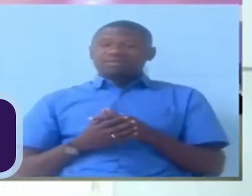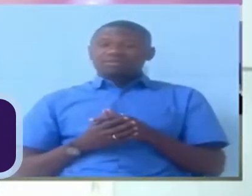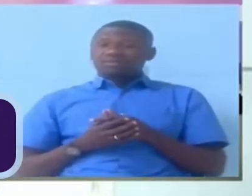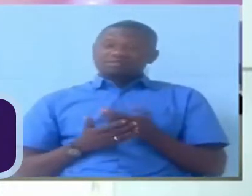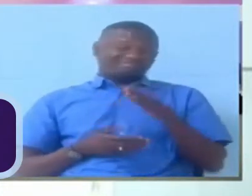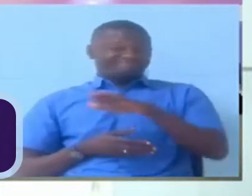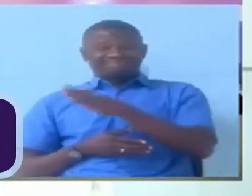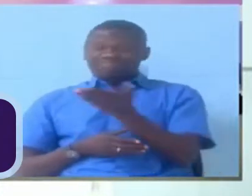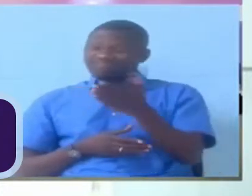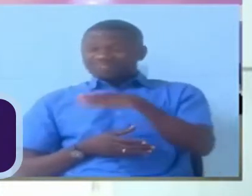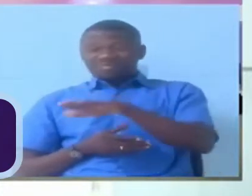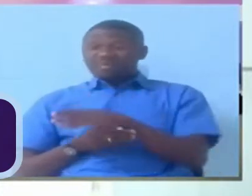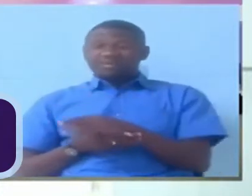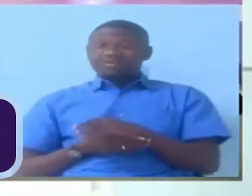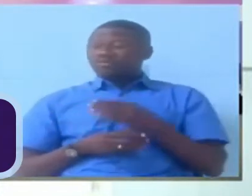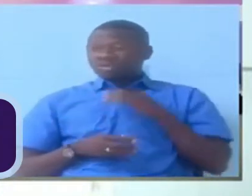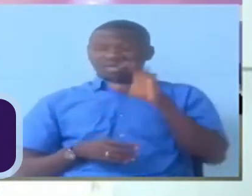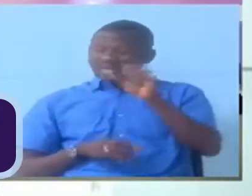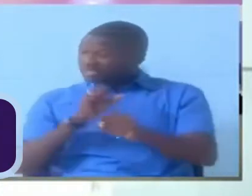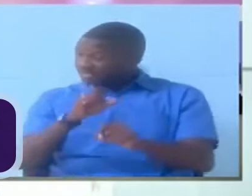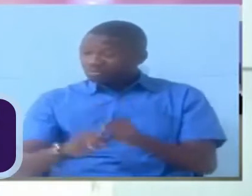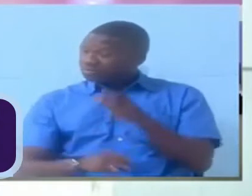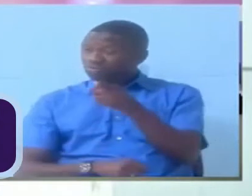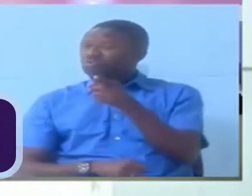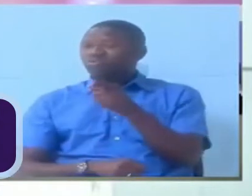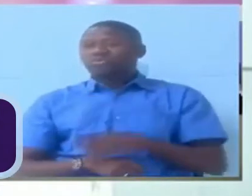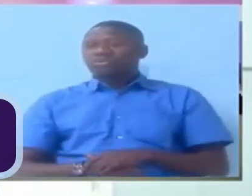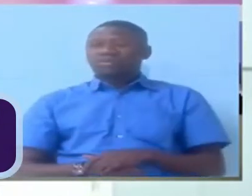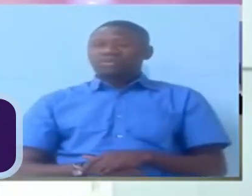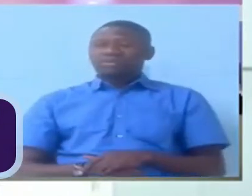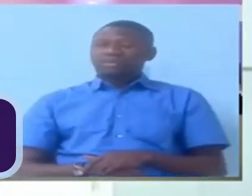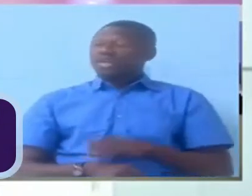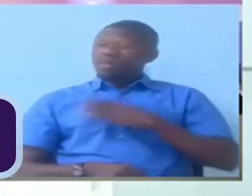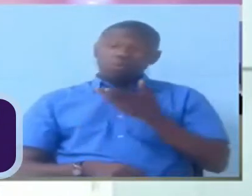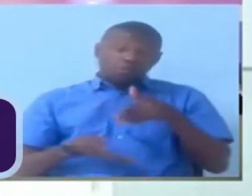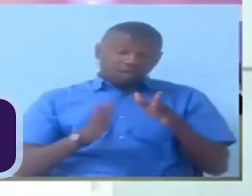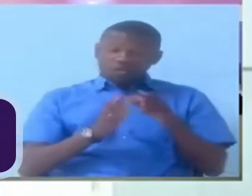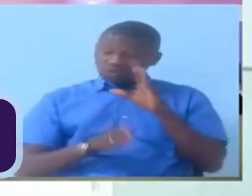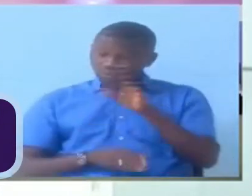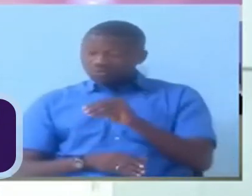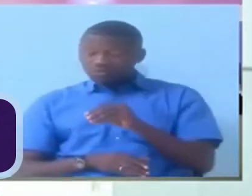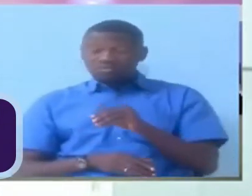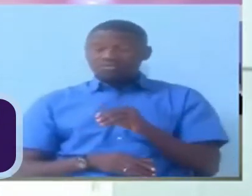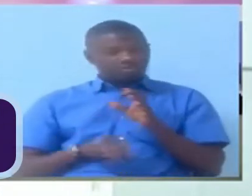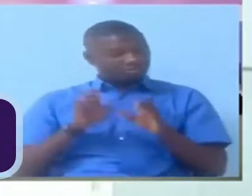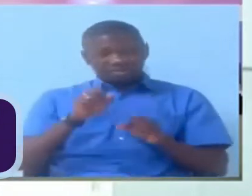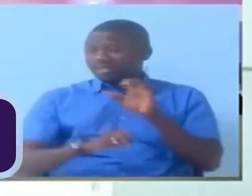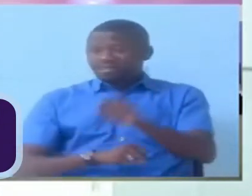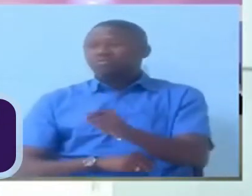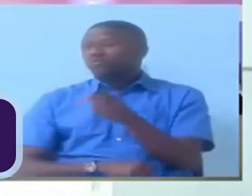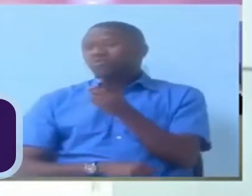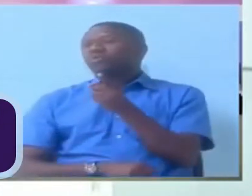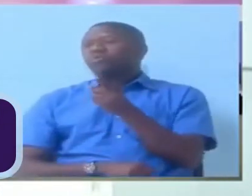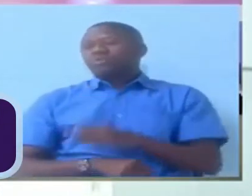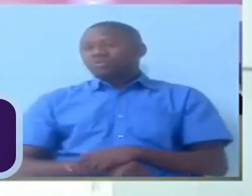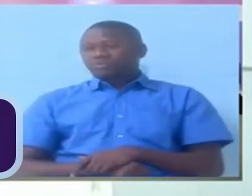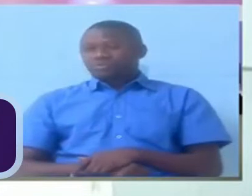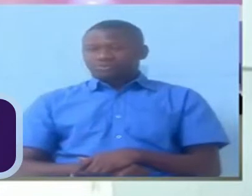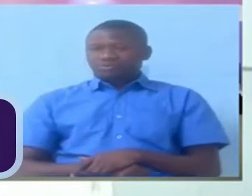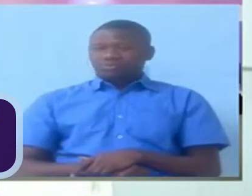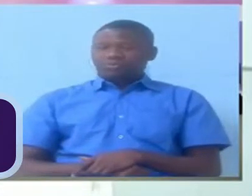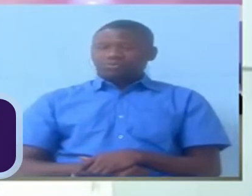Sang ni pareta jang ini na kisi kisi lal mol citano le yela o certificate ol ta ya photocopy ya